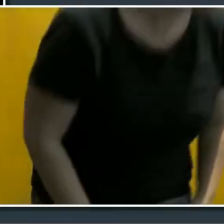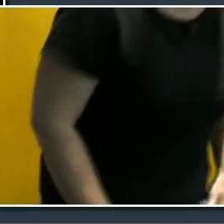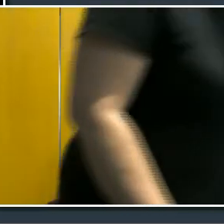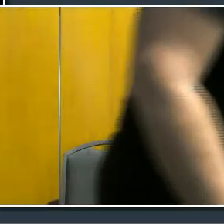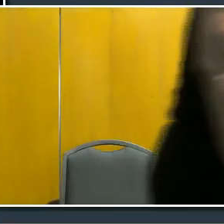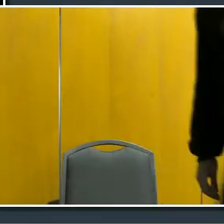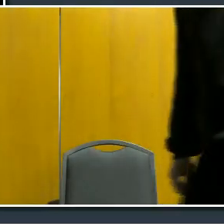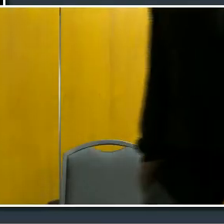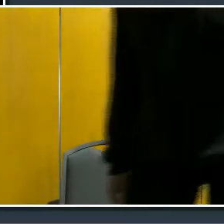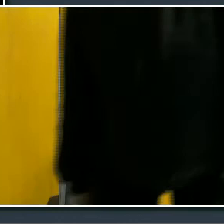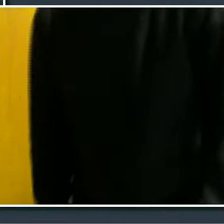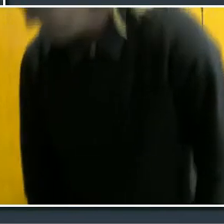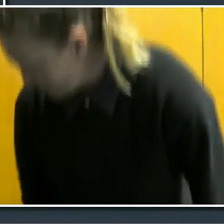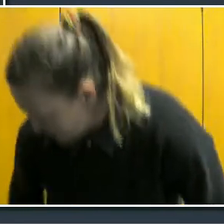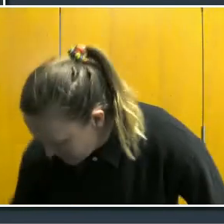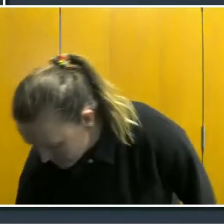Thank you very much, Joy.